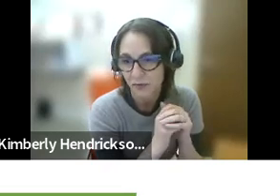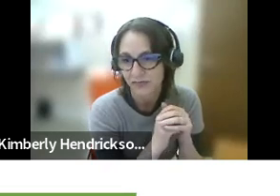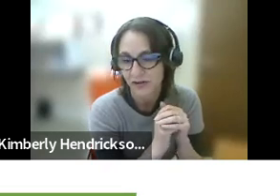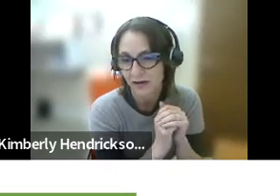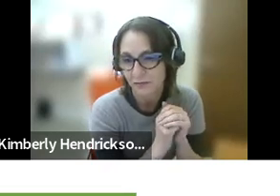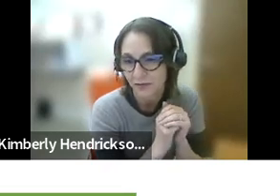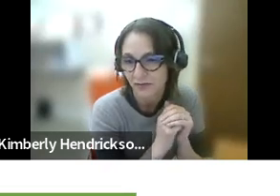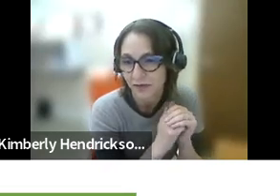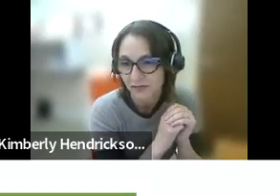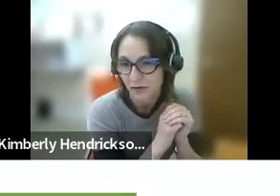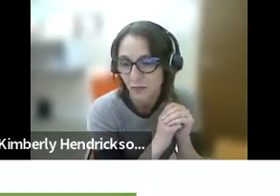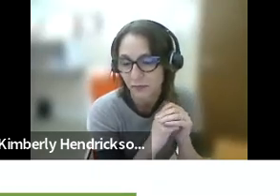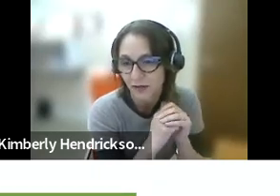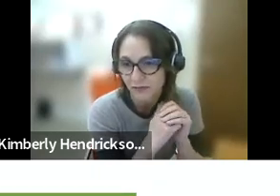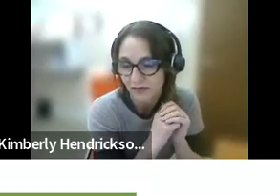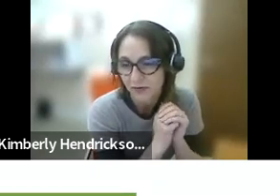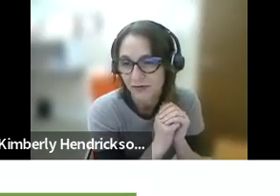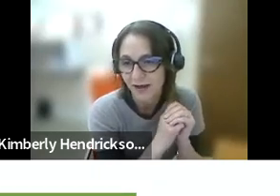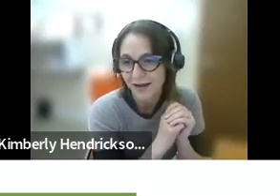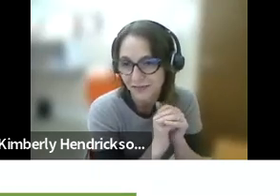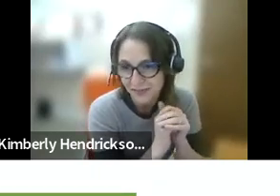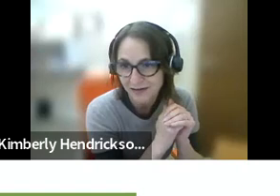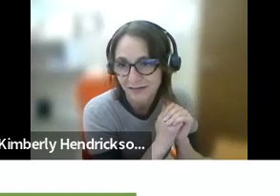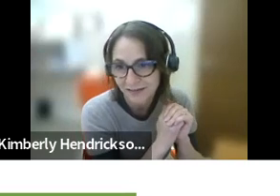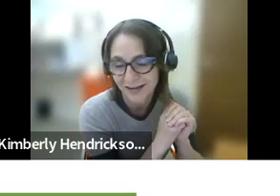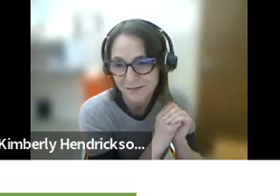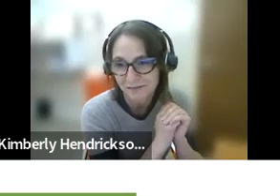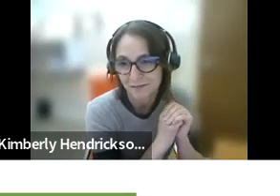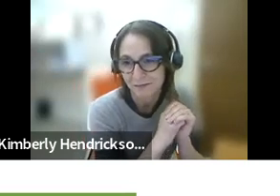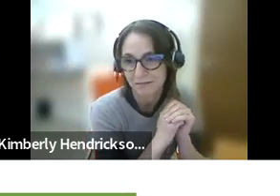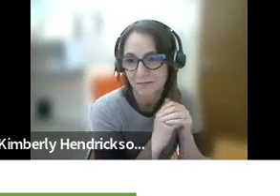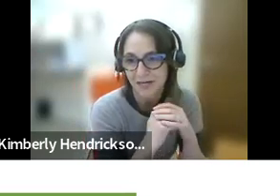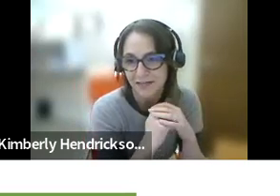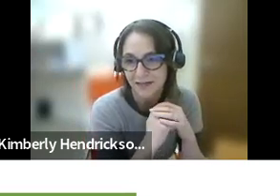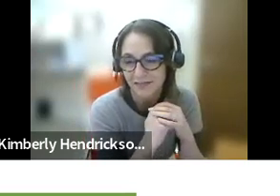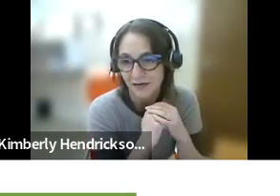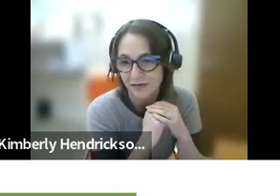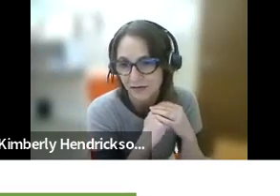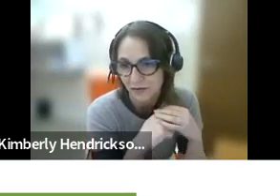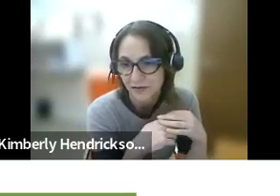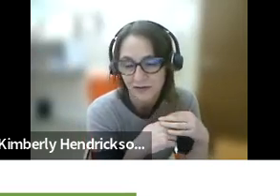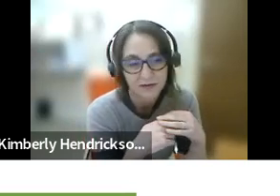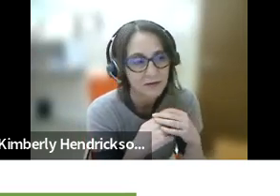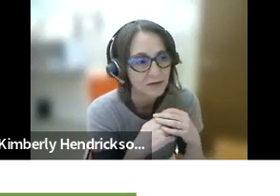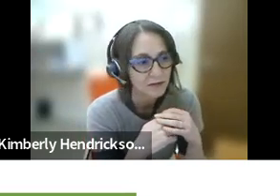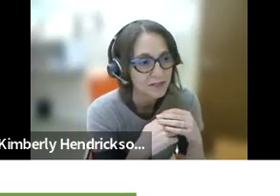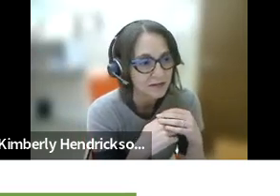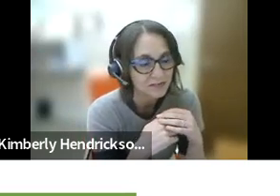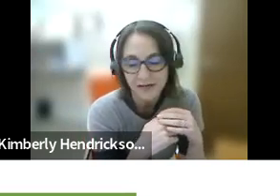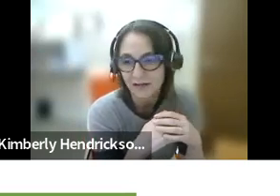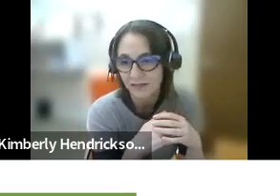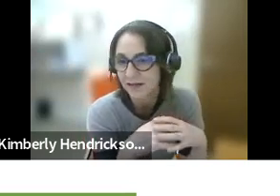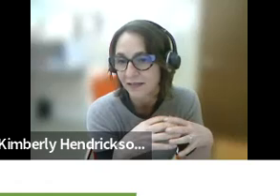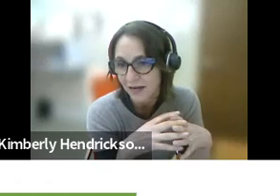very focused on police-based co-response. I understand, but I think it's at our detriment.